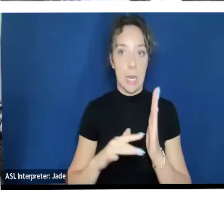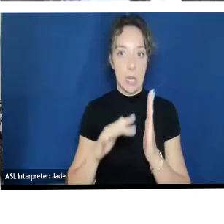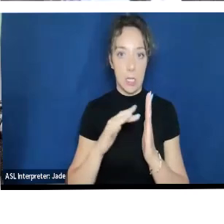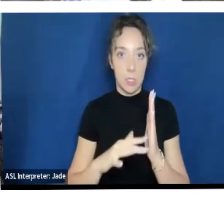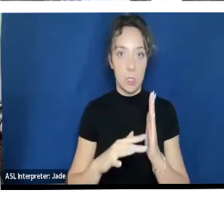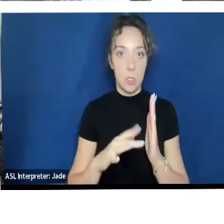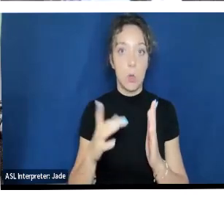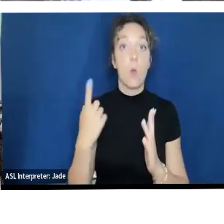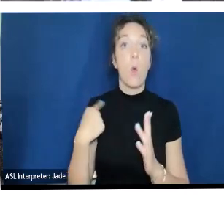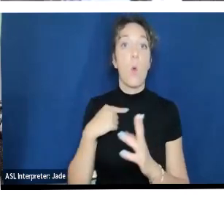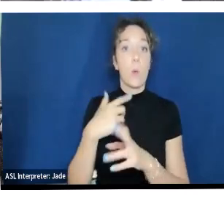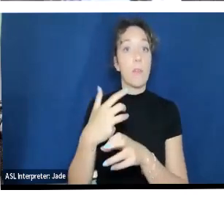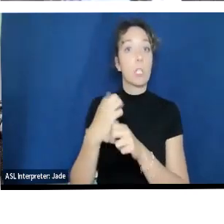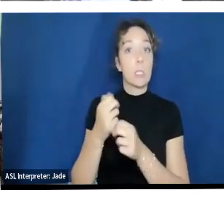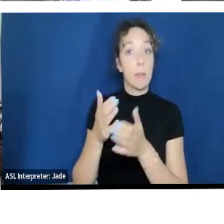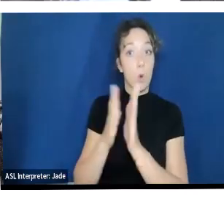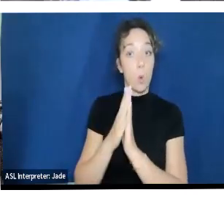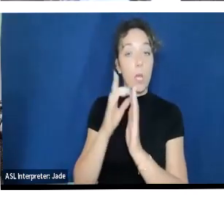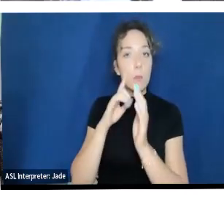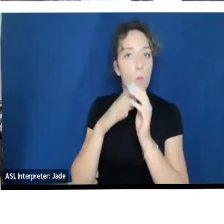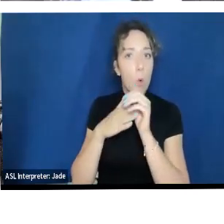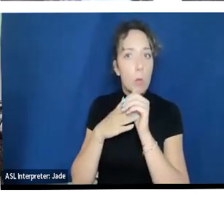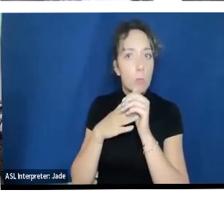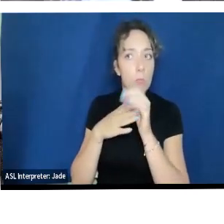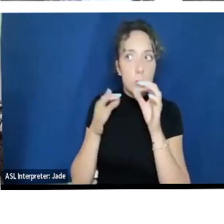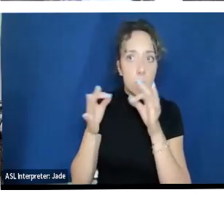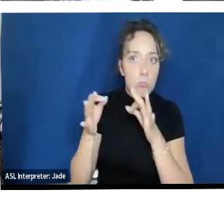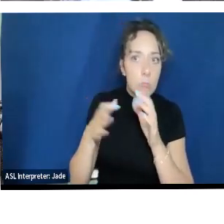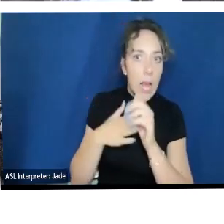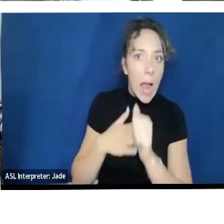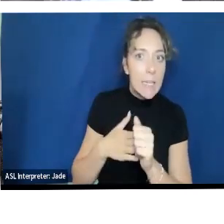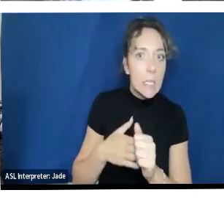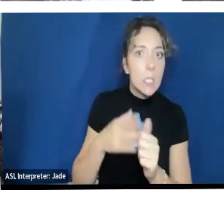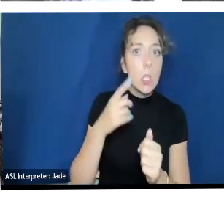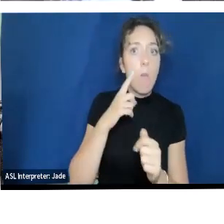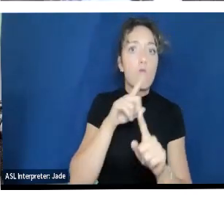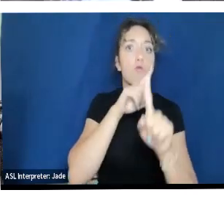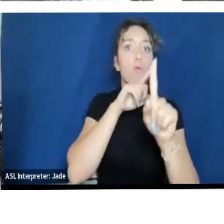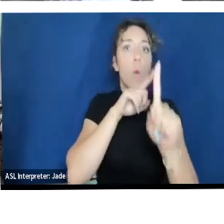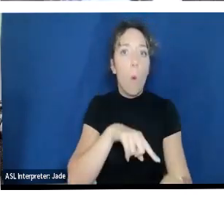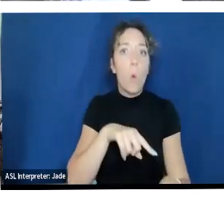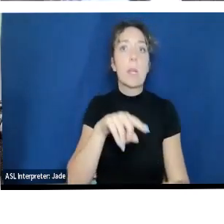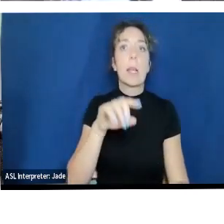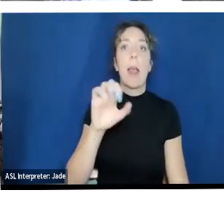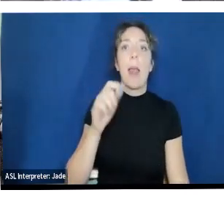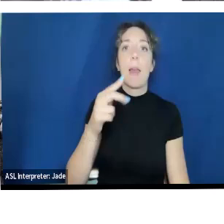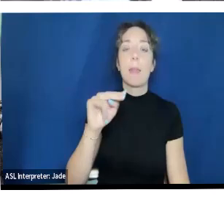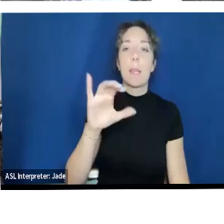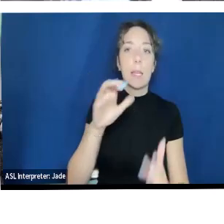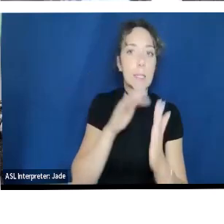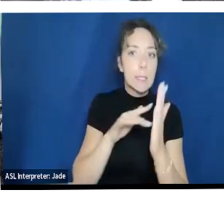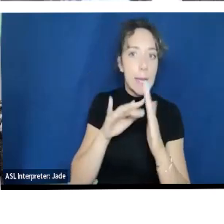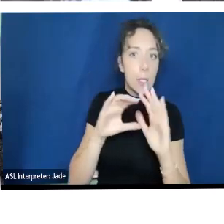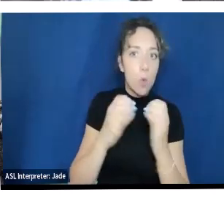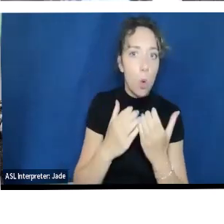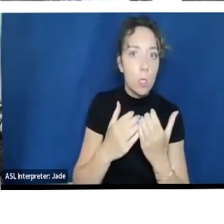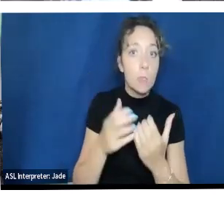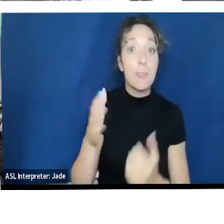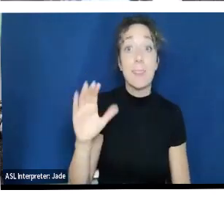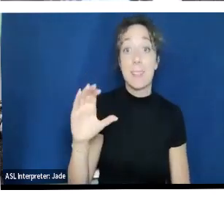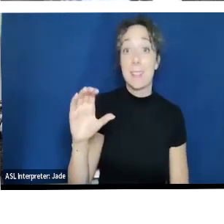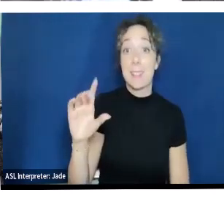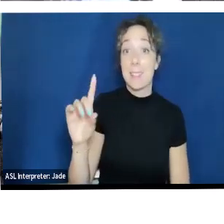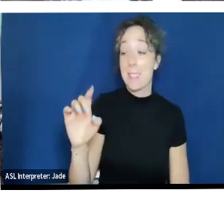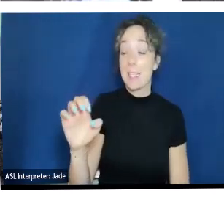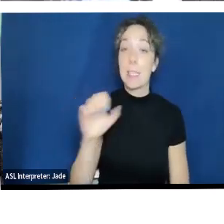received requests for guidance on reporting of the ethnic studies course. The CDE does not currently